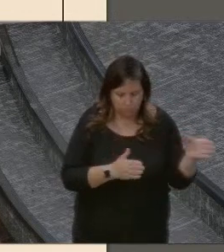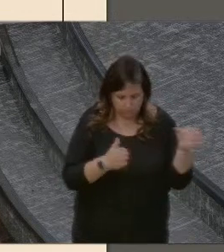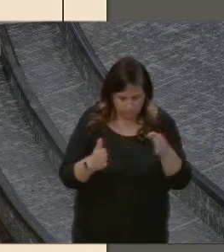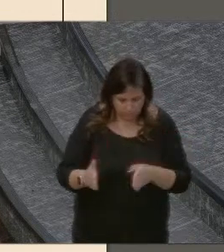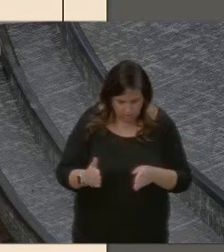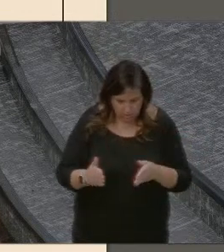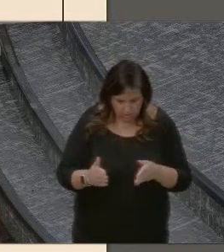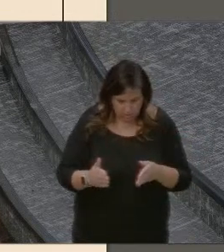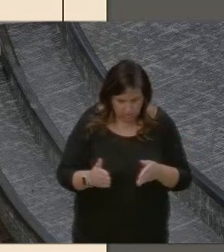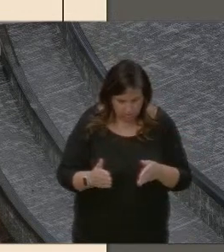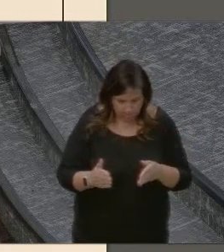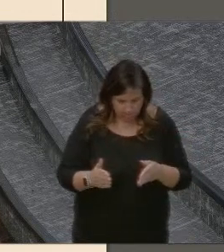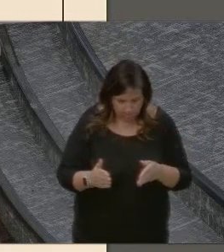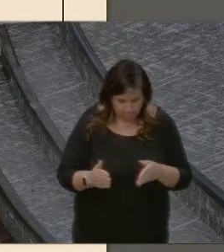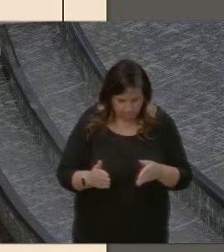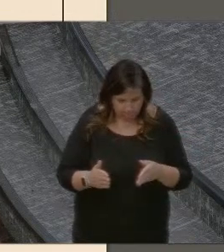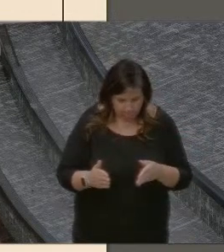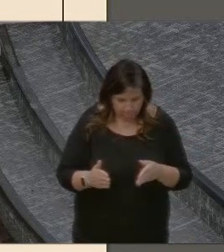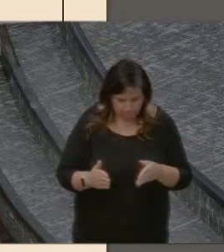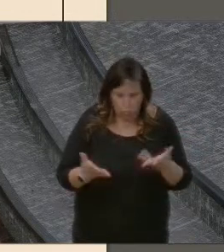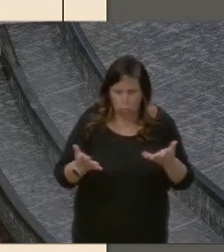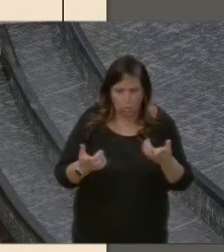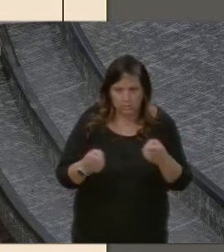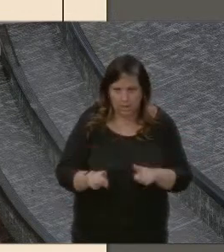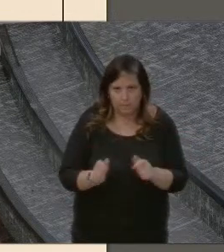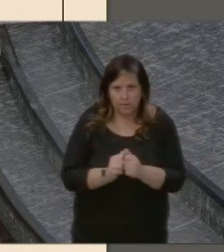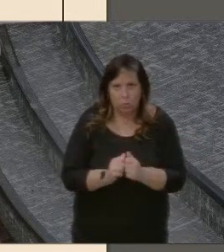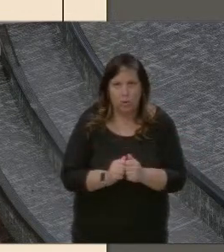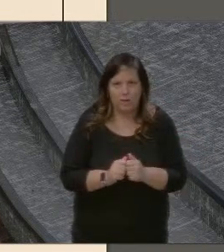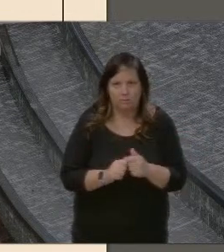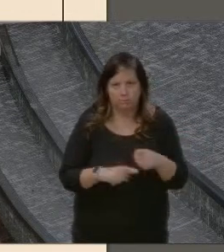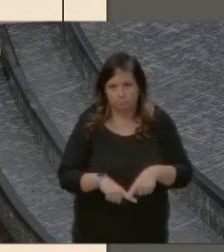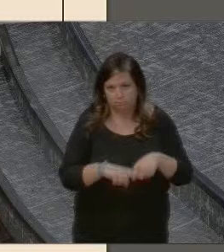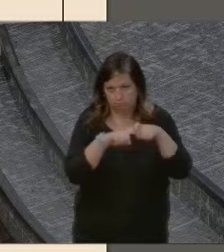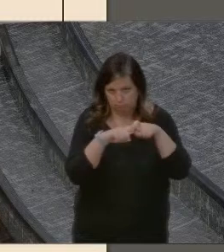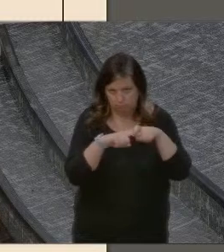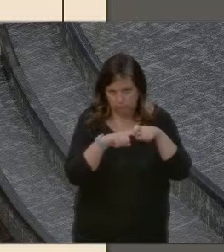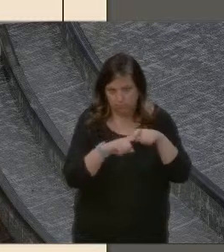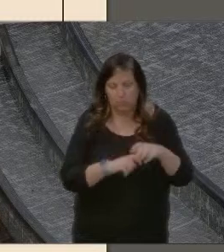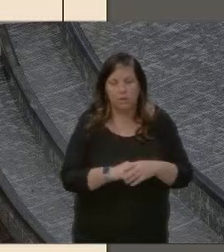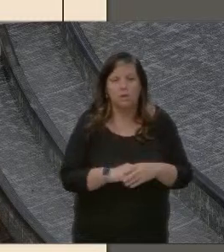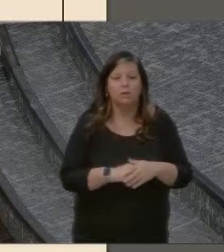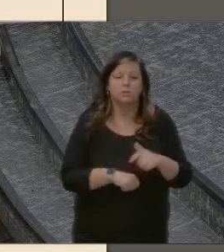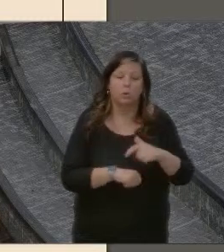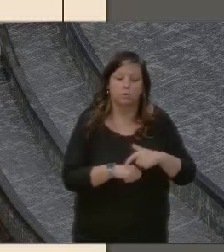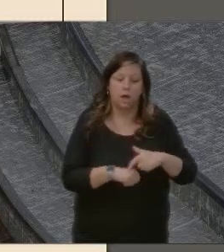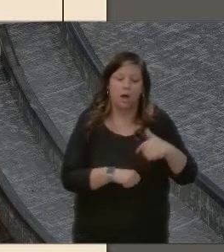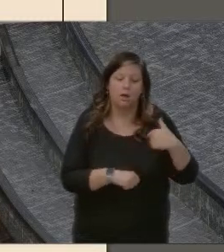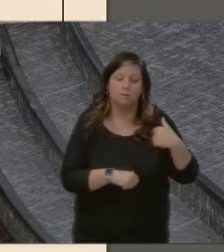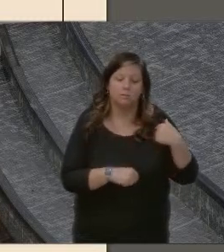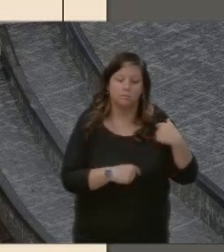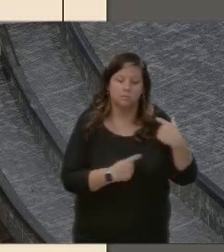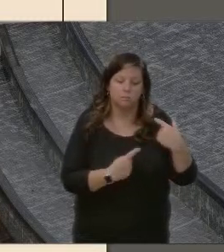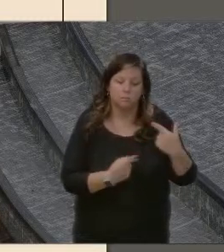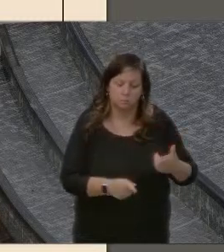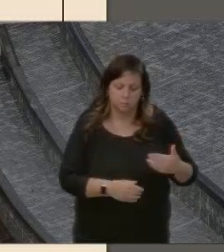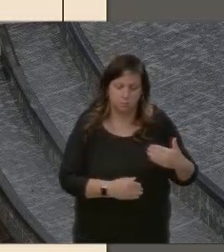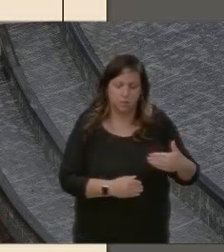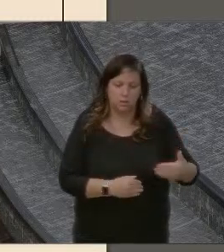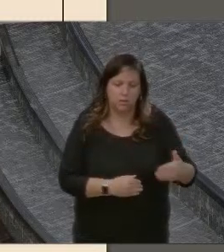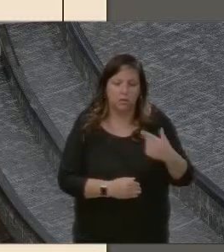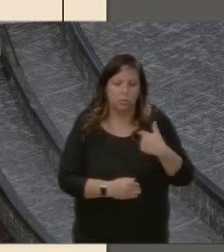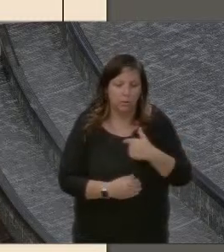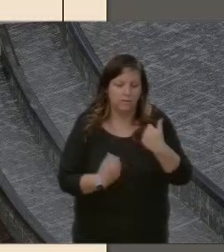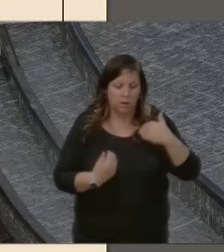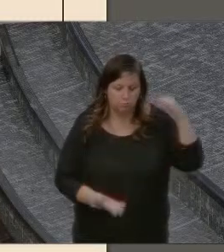our suspensions. So over time, we have had a reduction in the use of